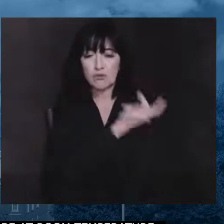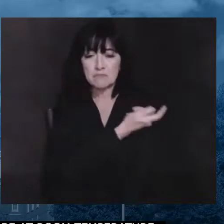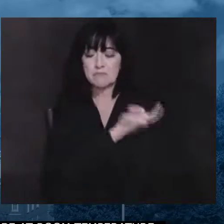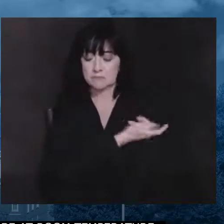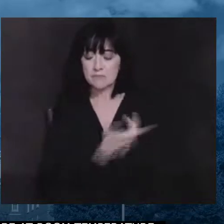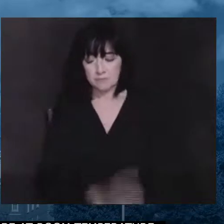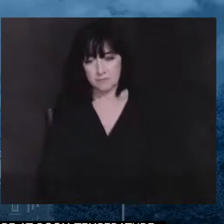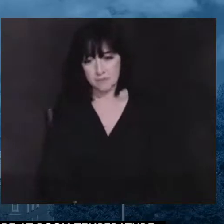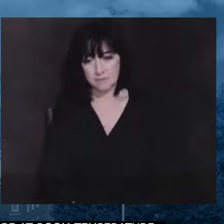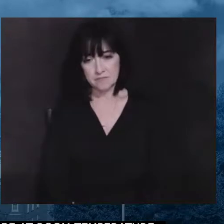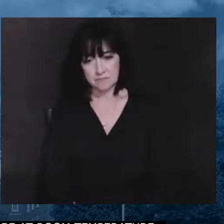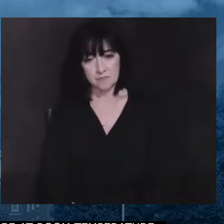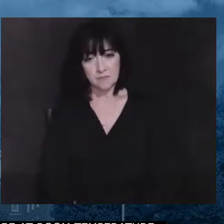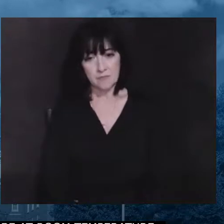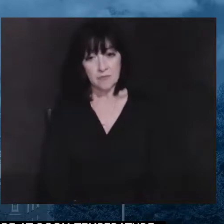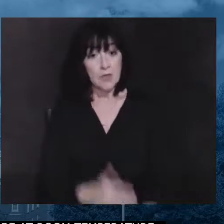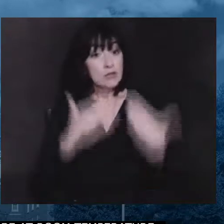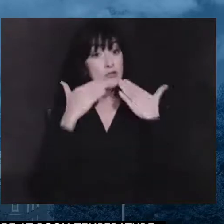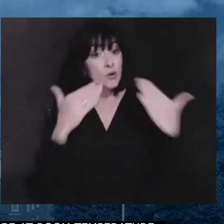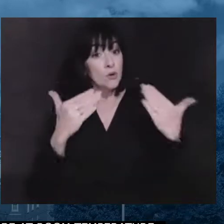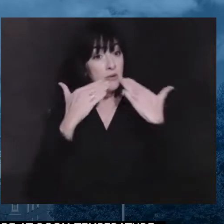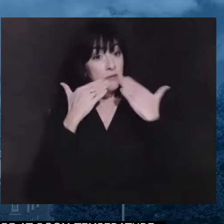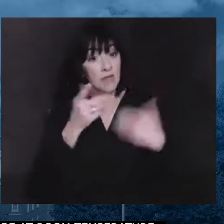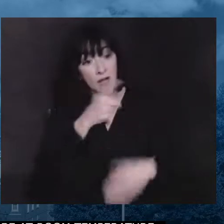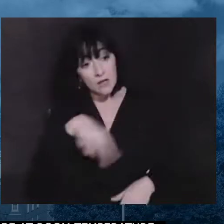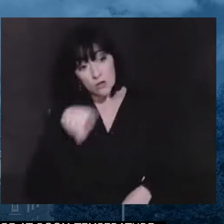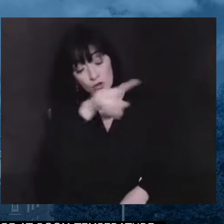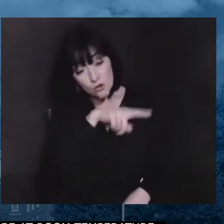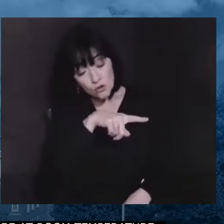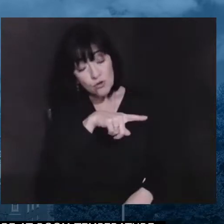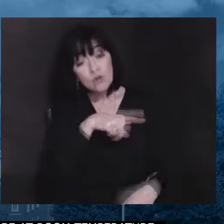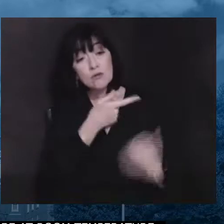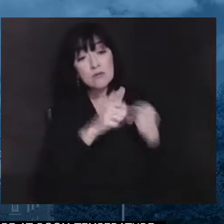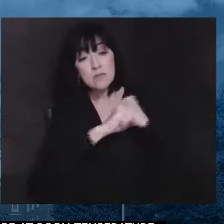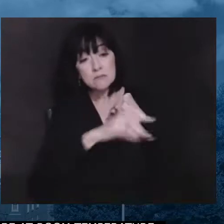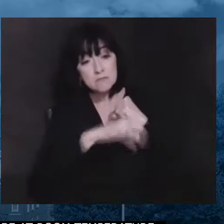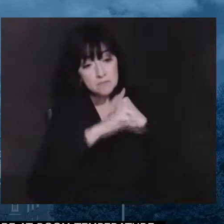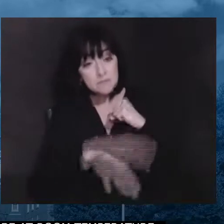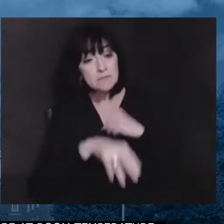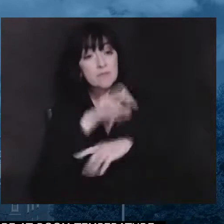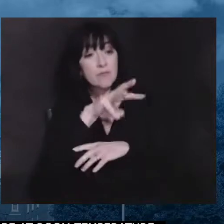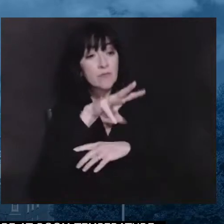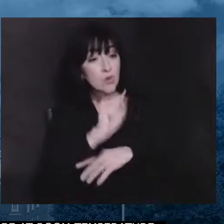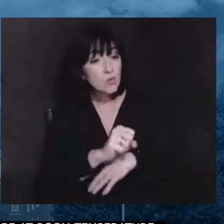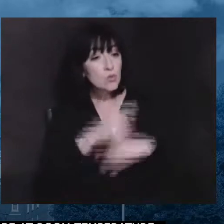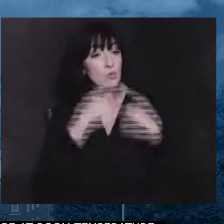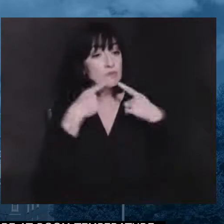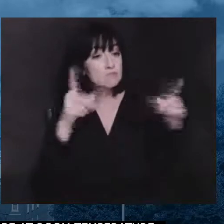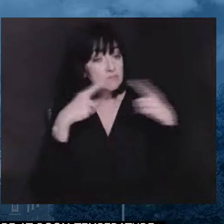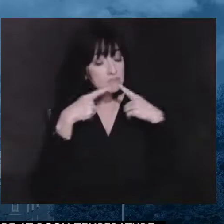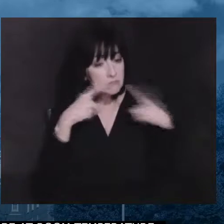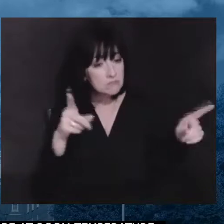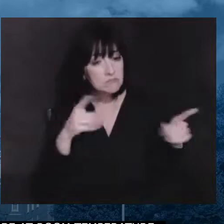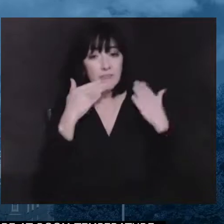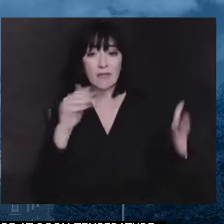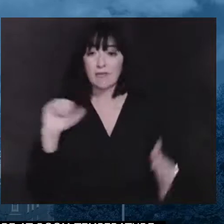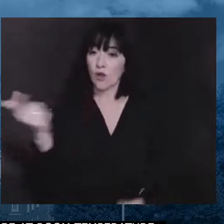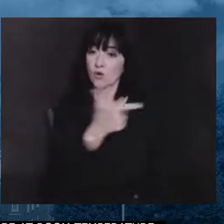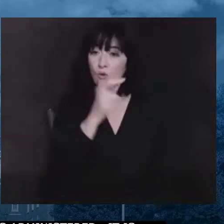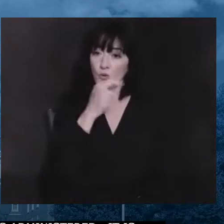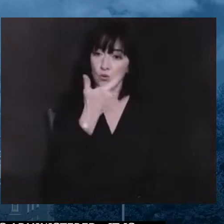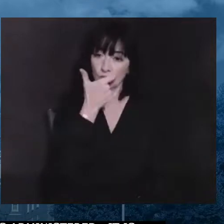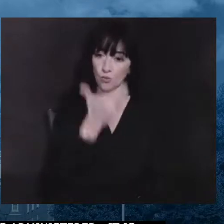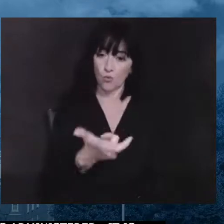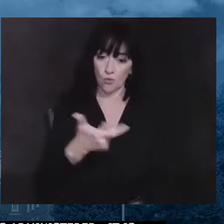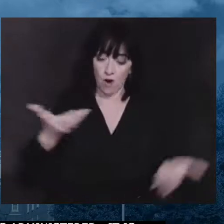So thank you very much to all the media who have joined us today. And thank you to all of you who've joined us online as you